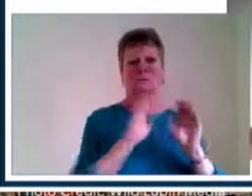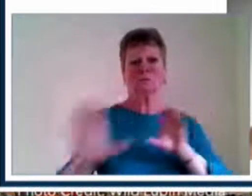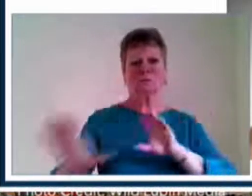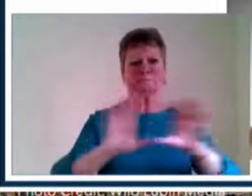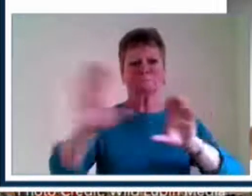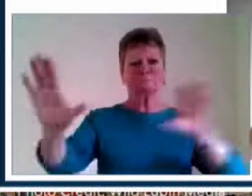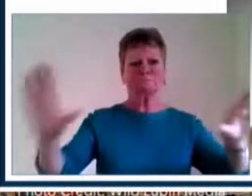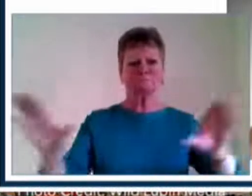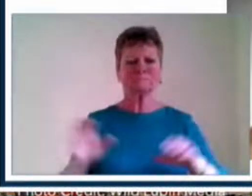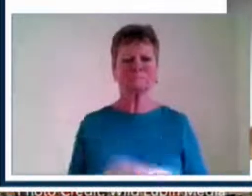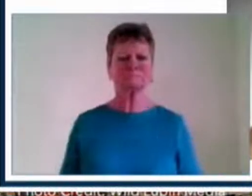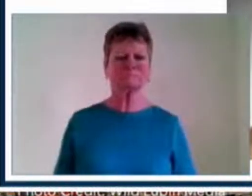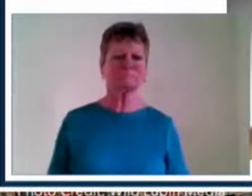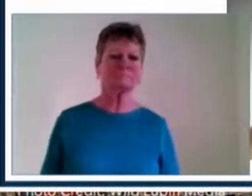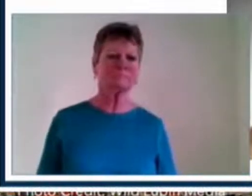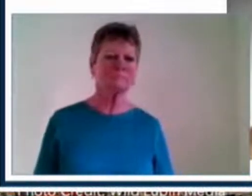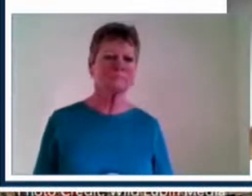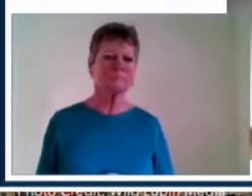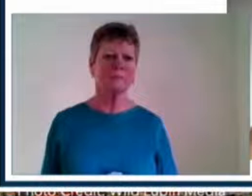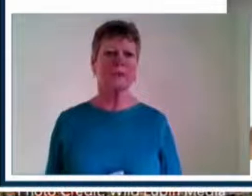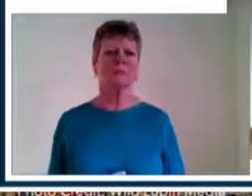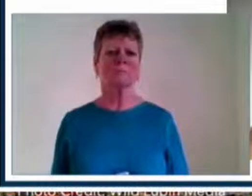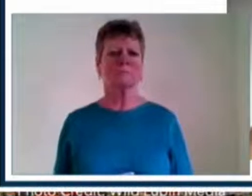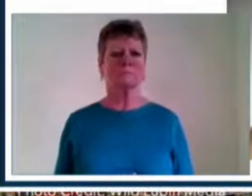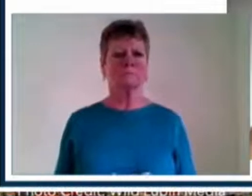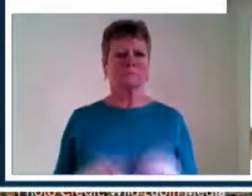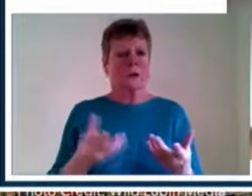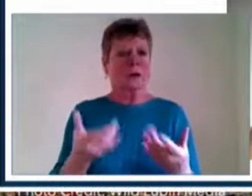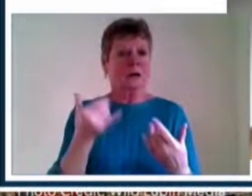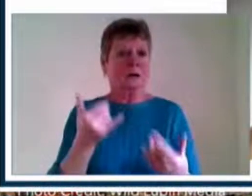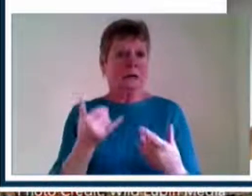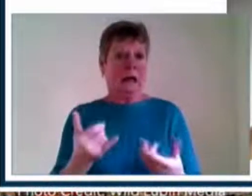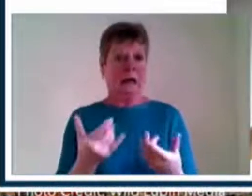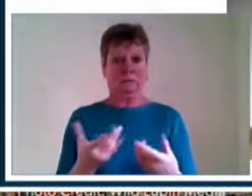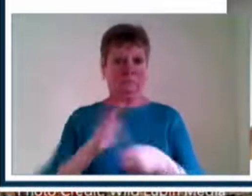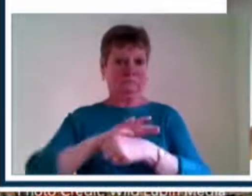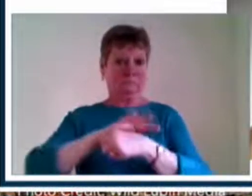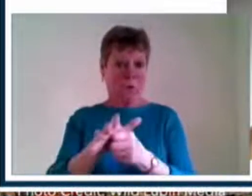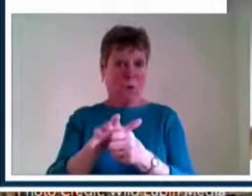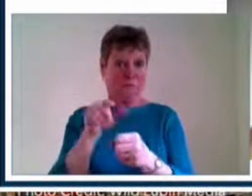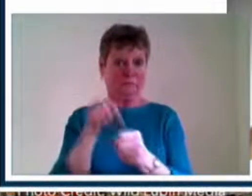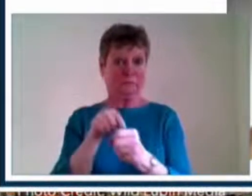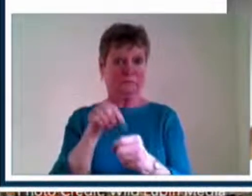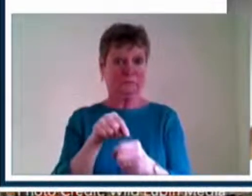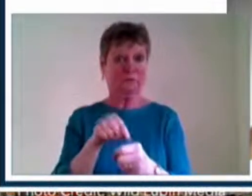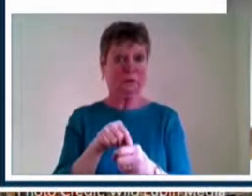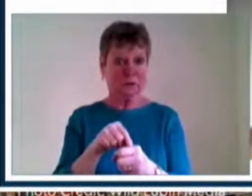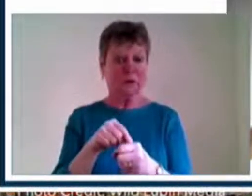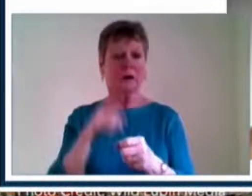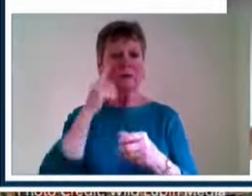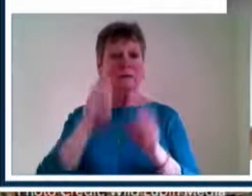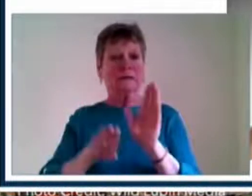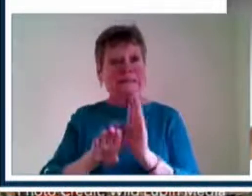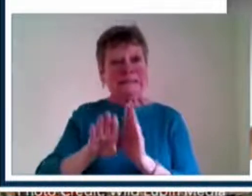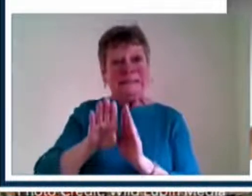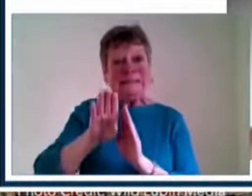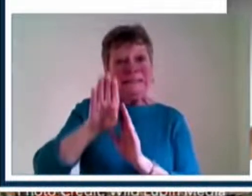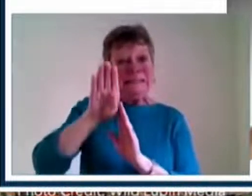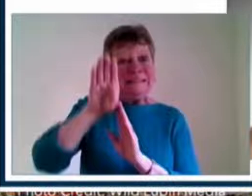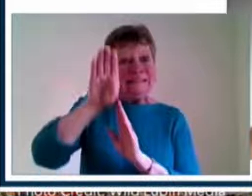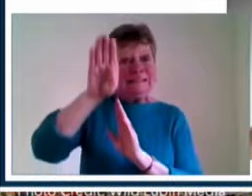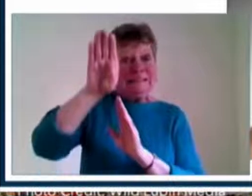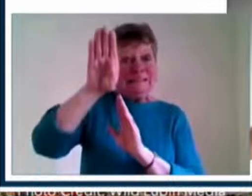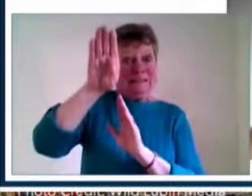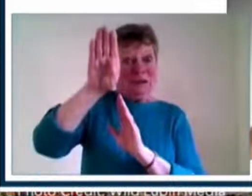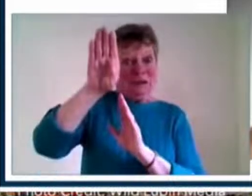COVID activity. The good news and part of our optimism is that we are past our peak for cases based